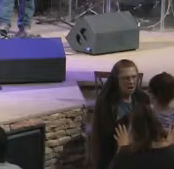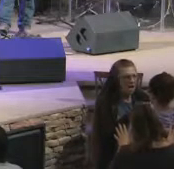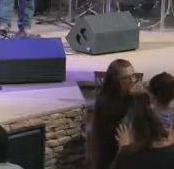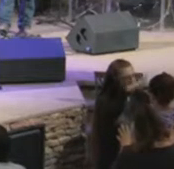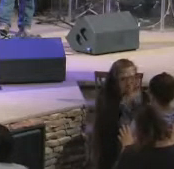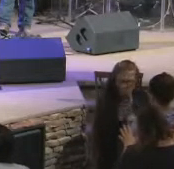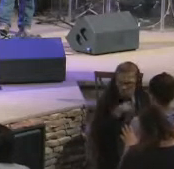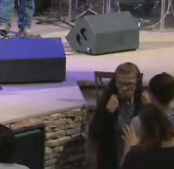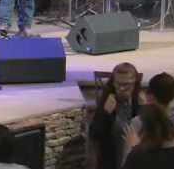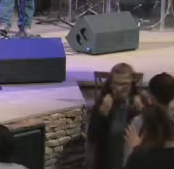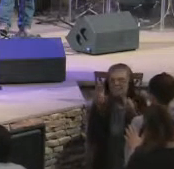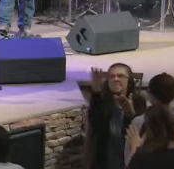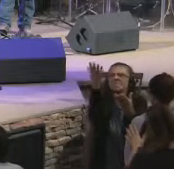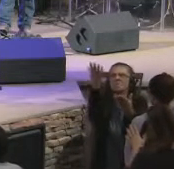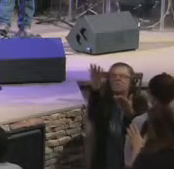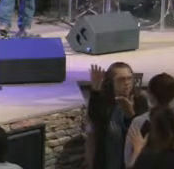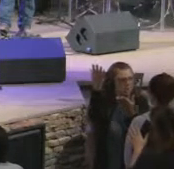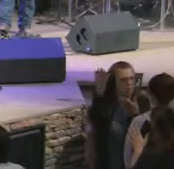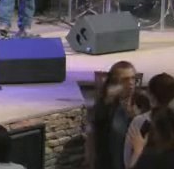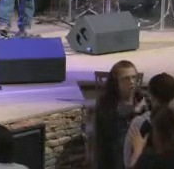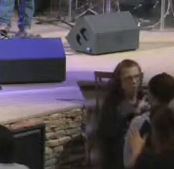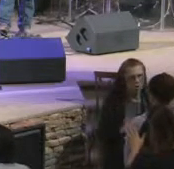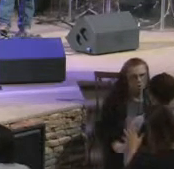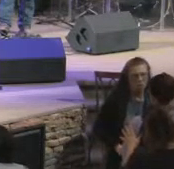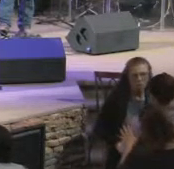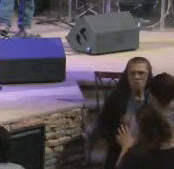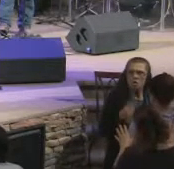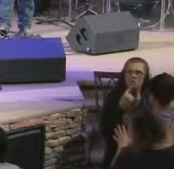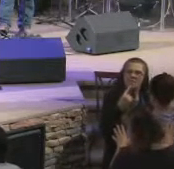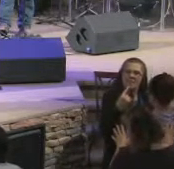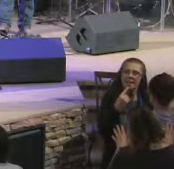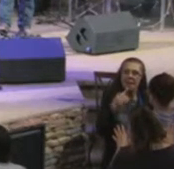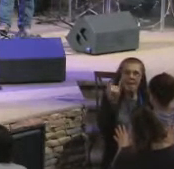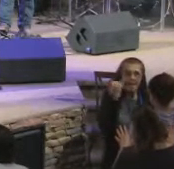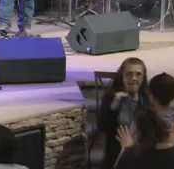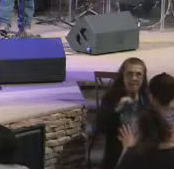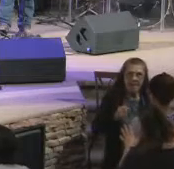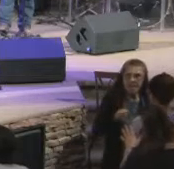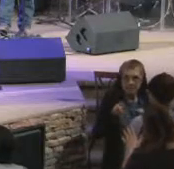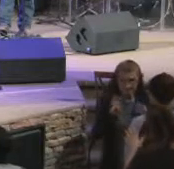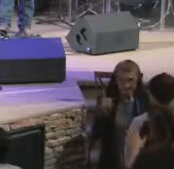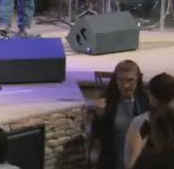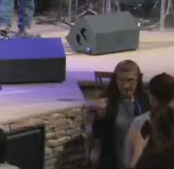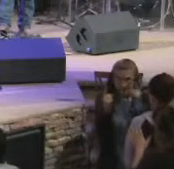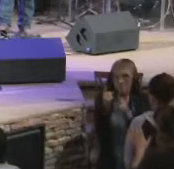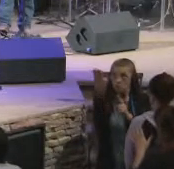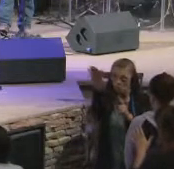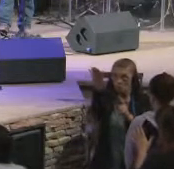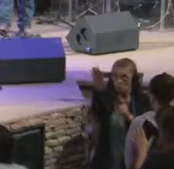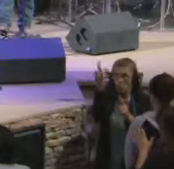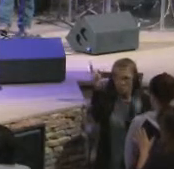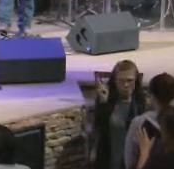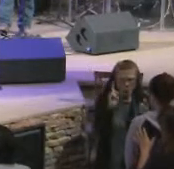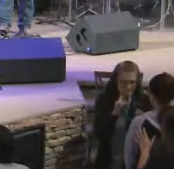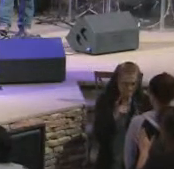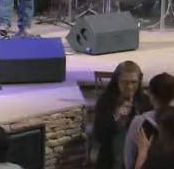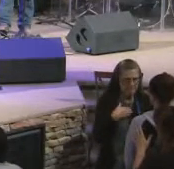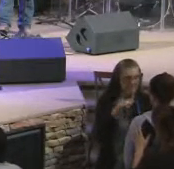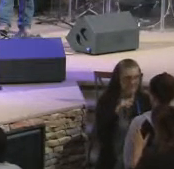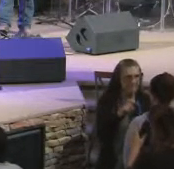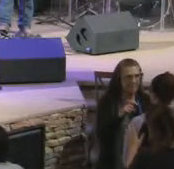word is that if they come to you, that, Lord God, you will meet them. You will meet their need. You will deliver them. You will be their